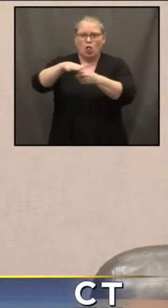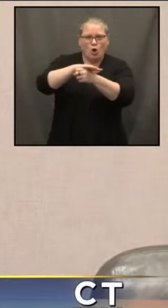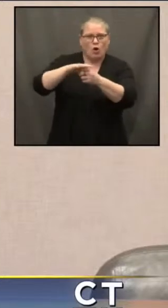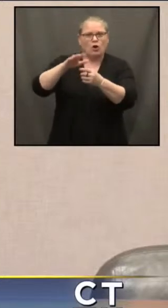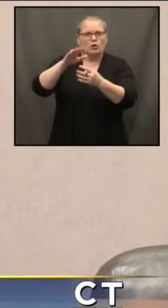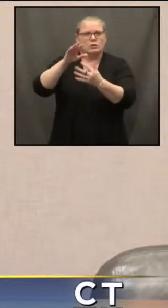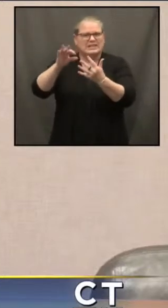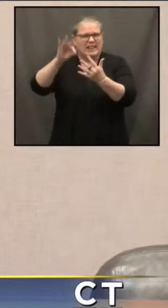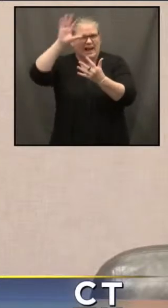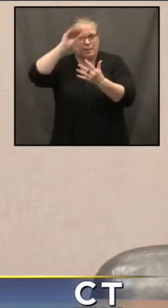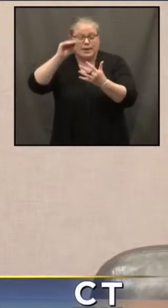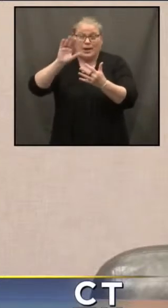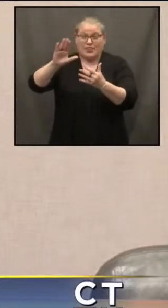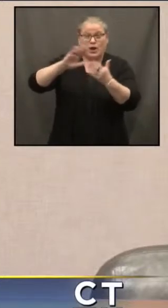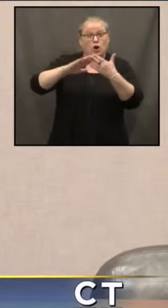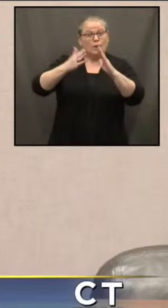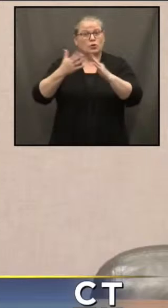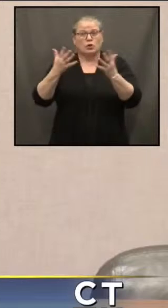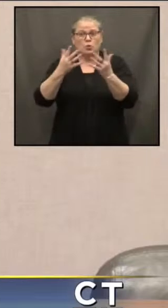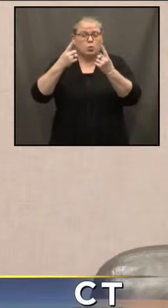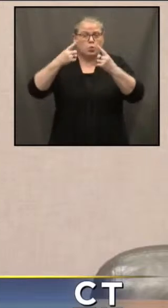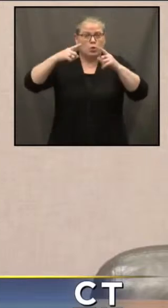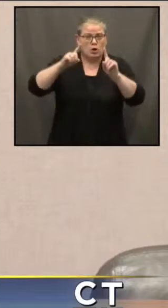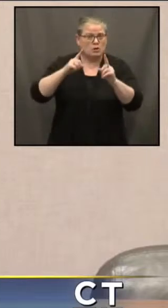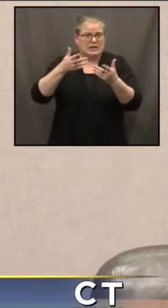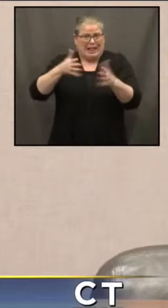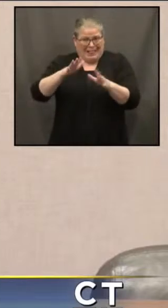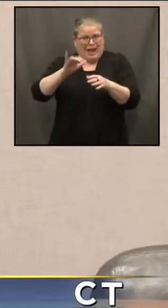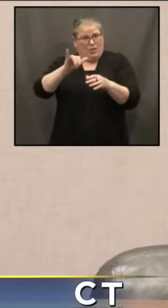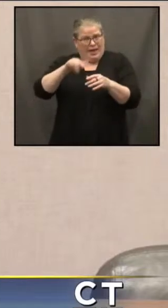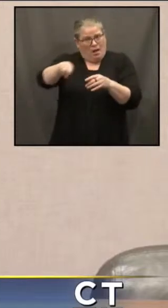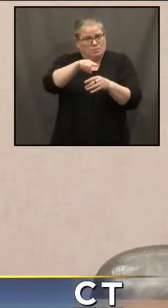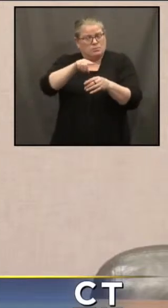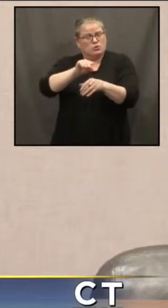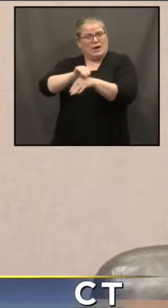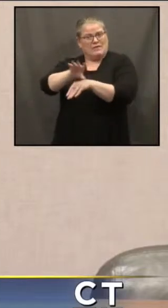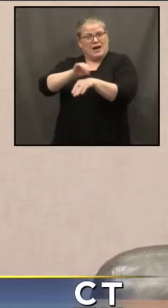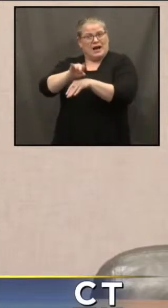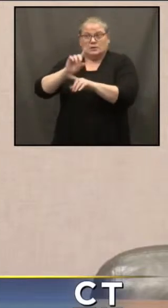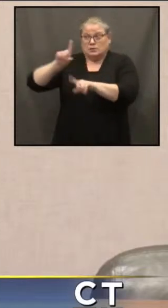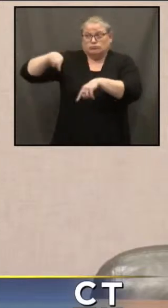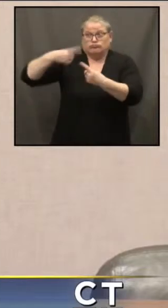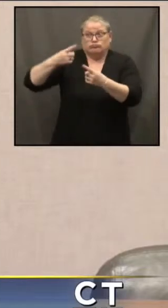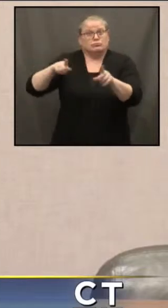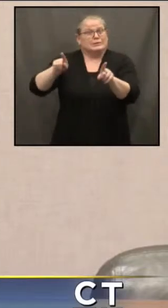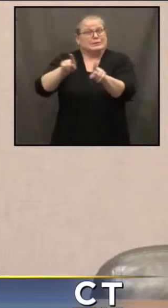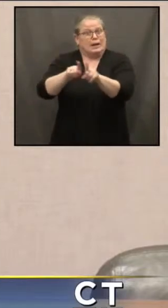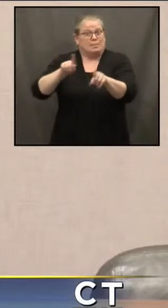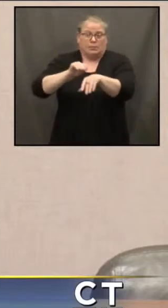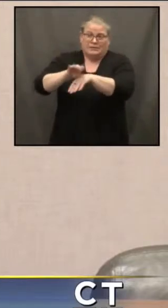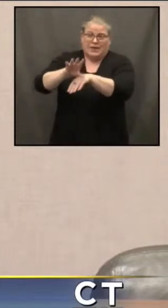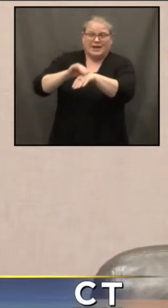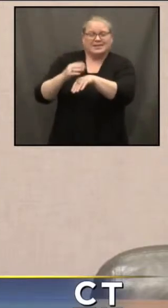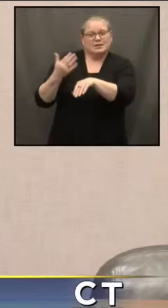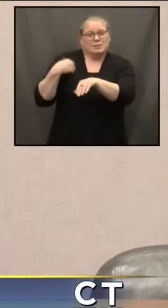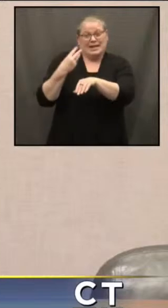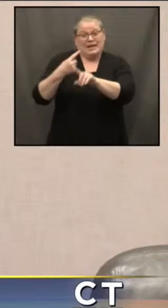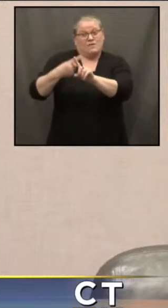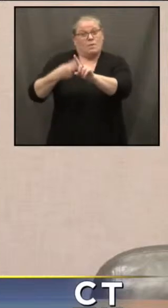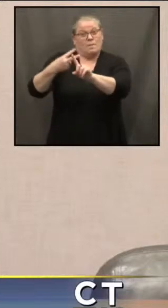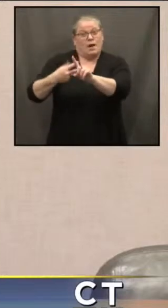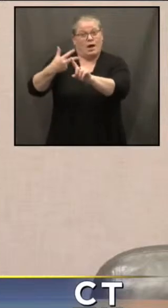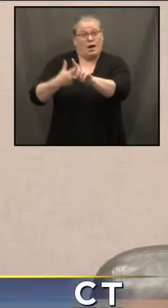community to be able to advise them, because they've been doing this all along. And especially in these last several months where decisions were